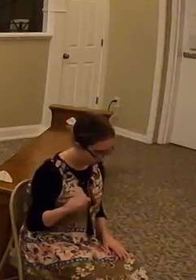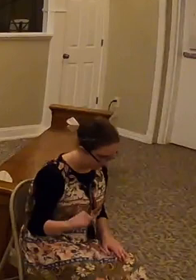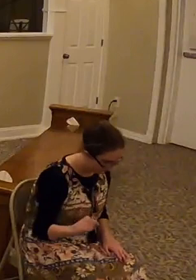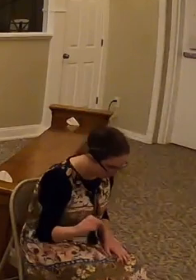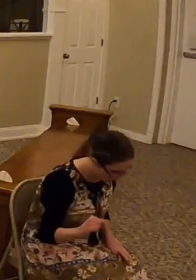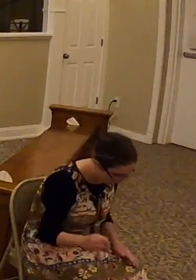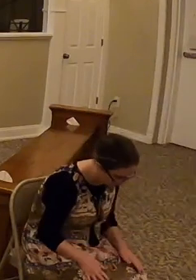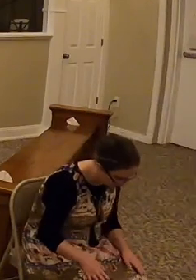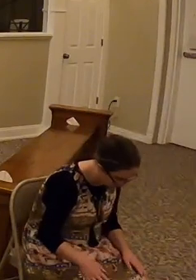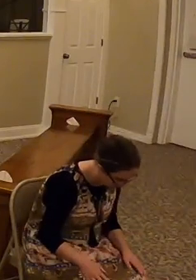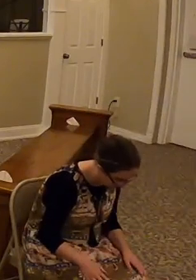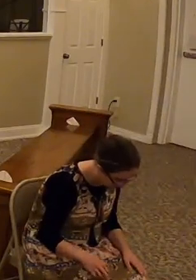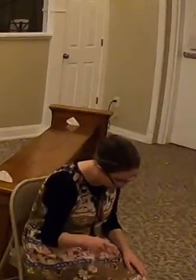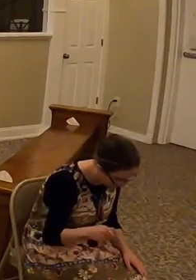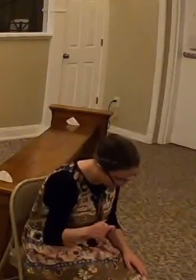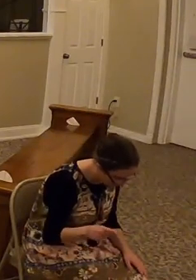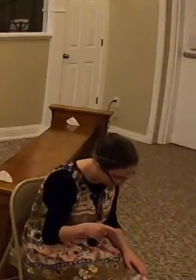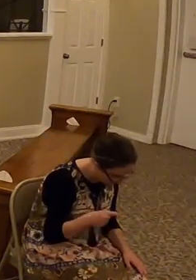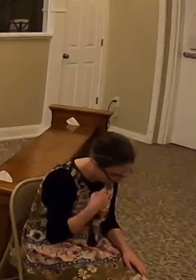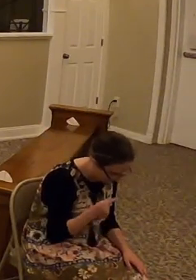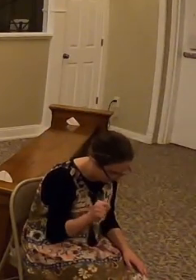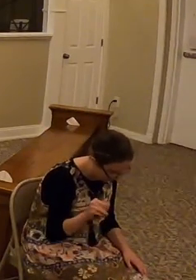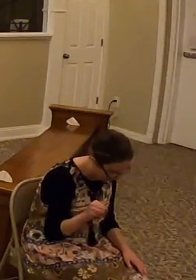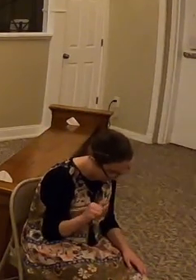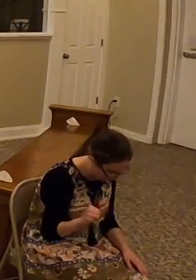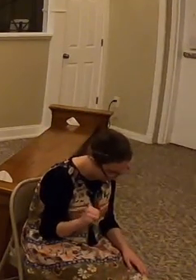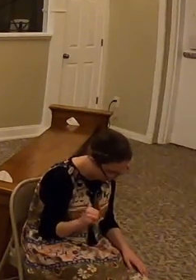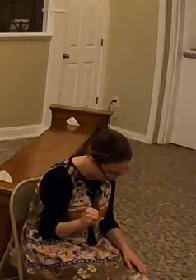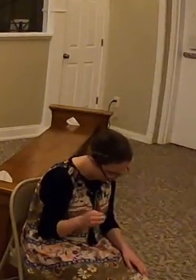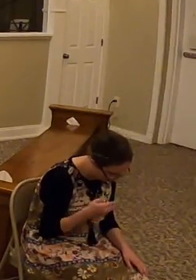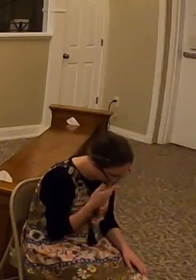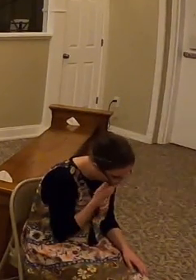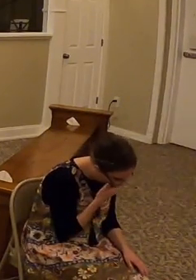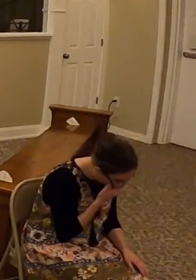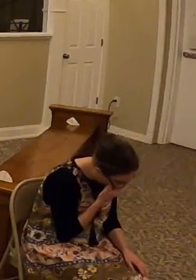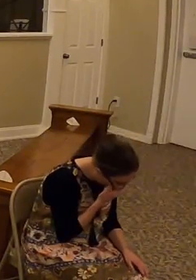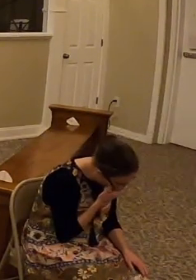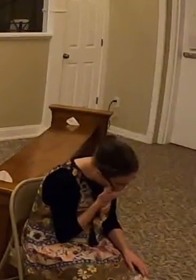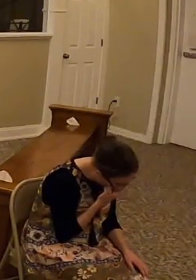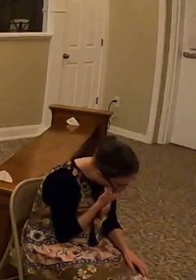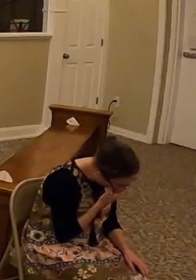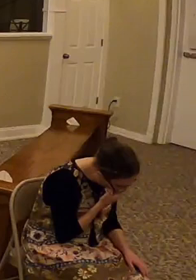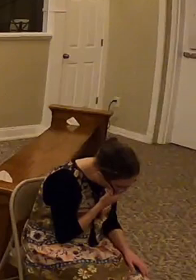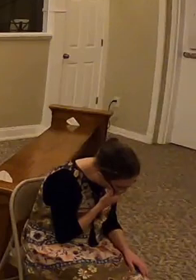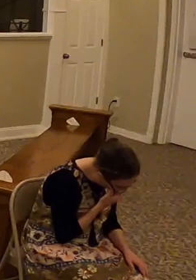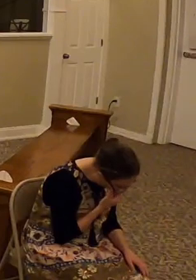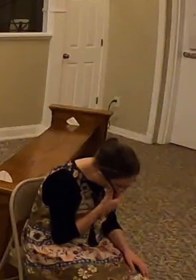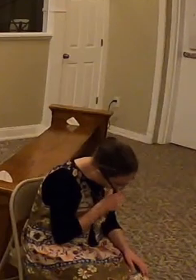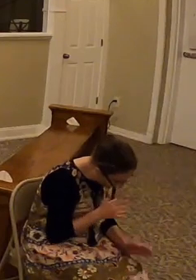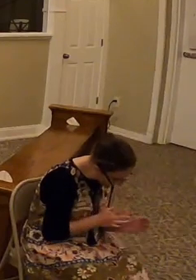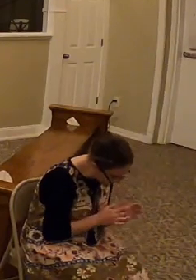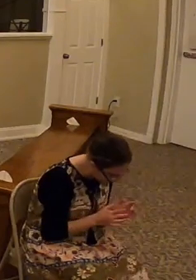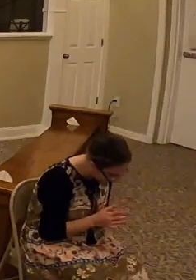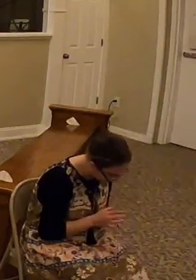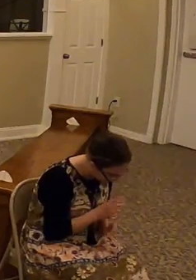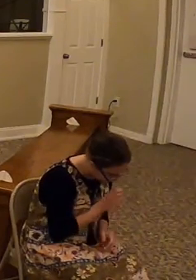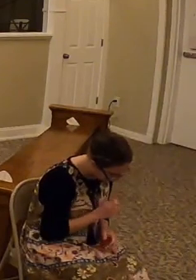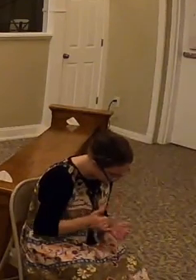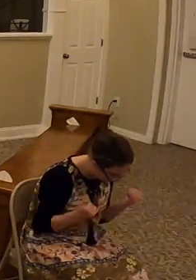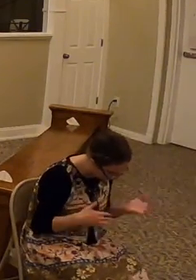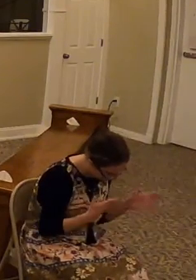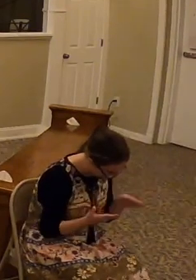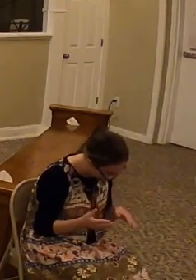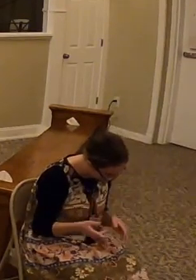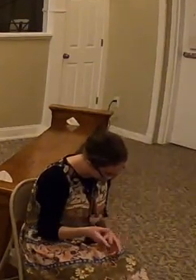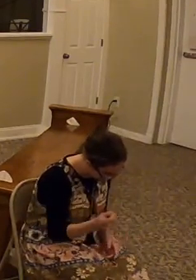further. Paul tells Timothy in 2 Timothy chapter 4, "And I charge you, therefore, before God, the Lord Jesus Christ, who shall judge the quick and the